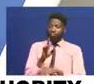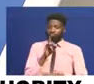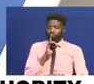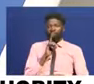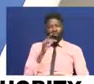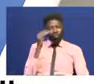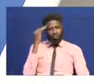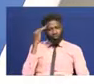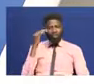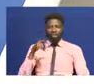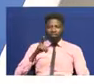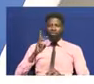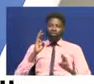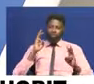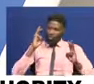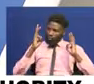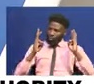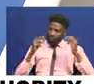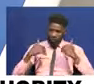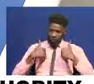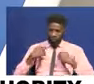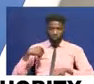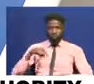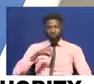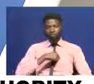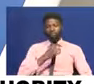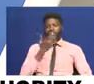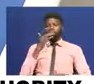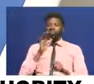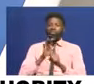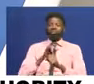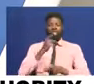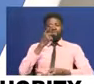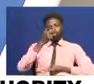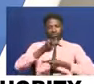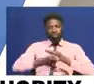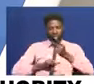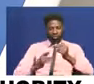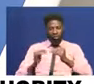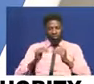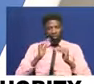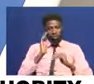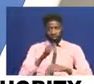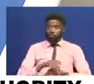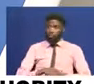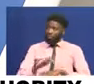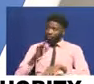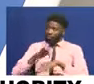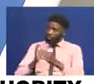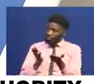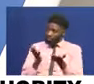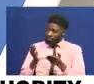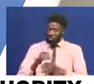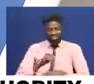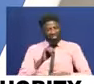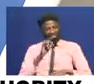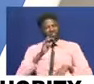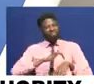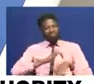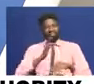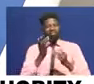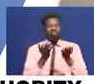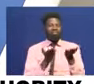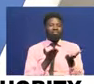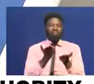anxiety, and we assure them that it's going to be fair, and we tell them the outcomes. Has it affected delivery of service? Of course it affects productivity a little bit.